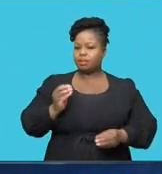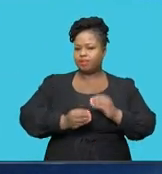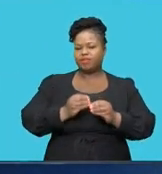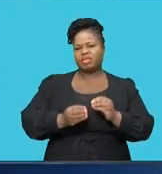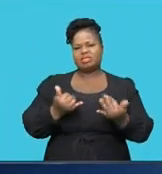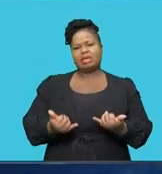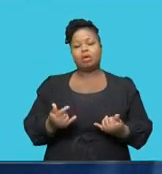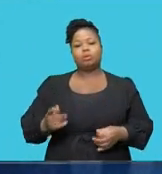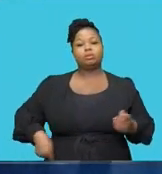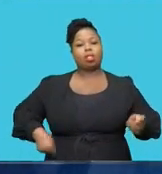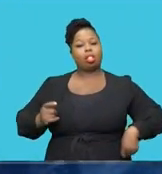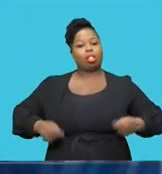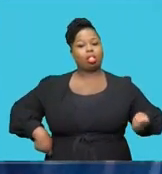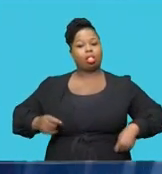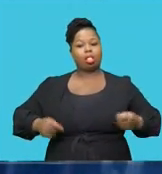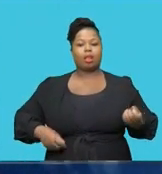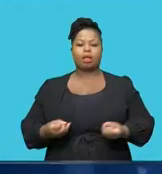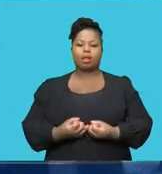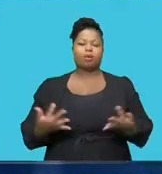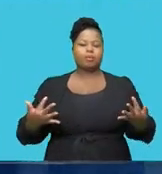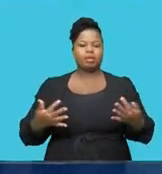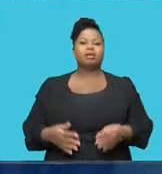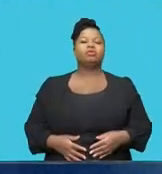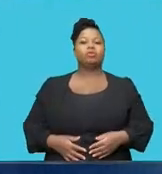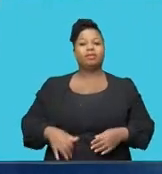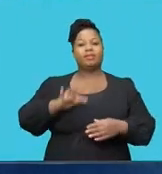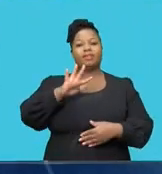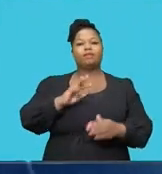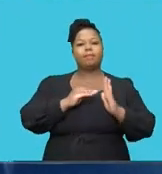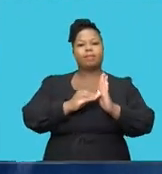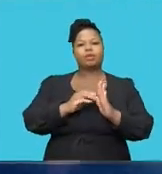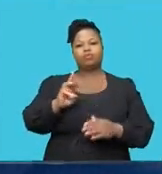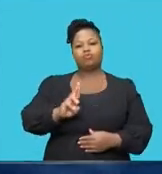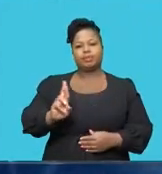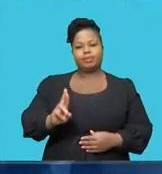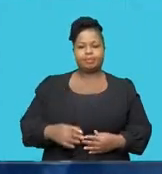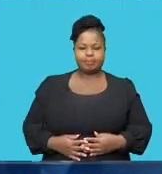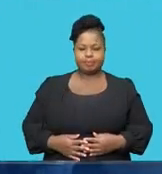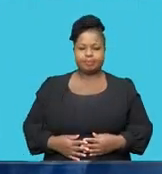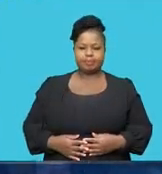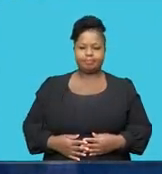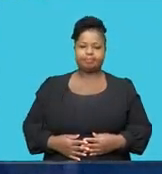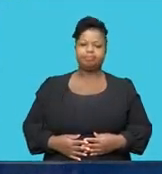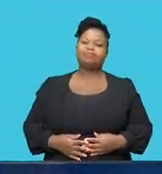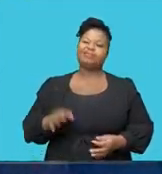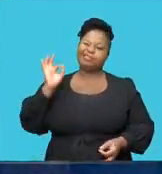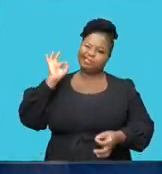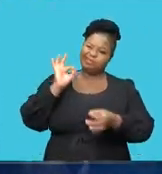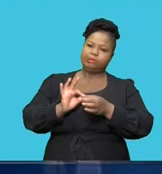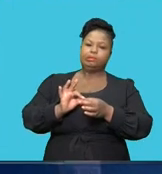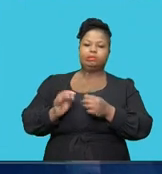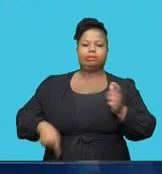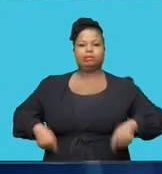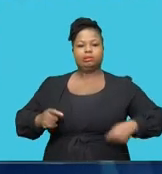cishe kudle izigidi ezilinganiselwa kumakhulu amahlanu amarande. It was an approximate investment of close